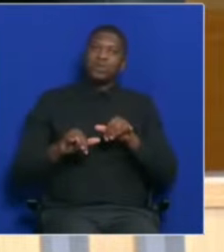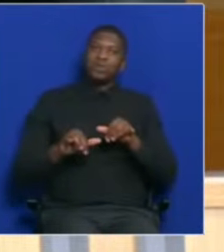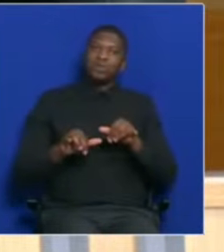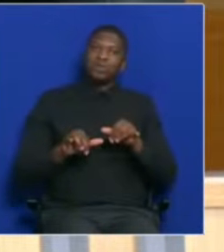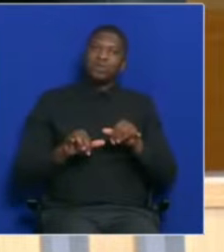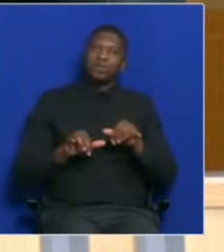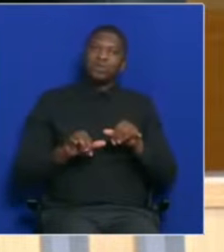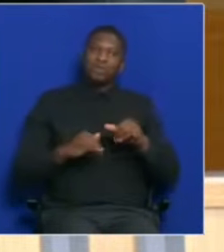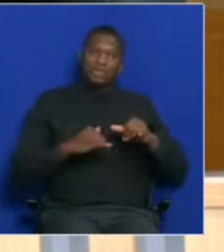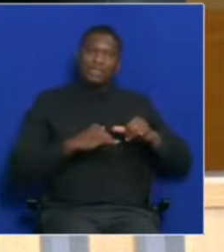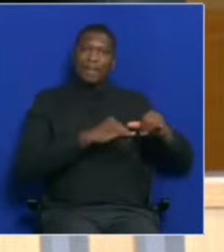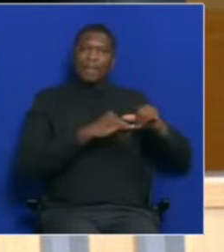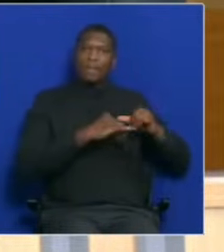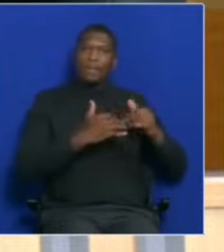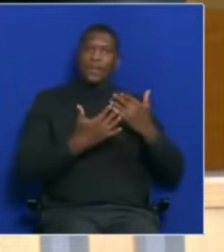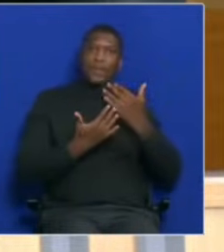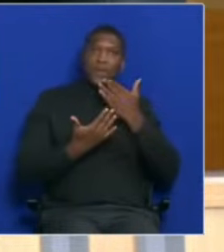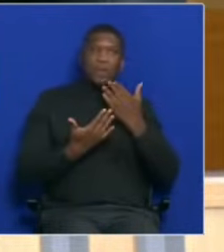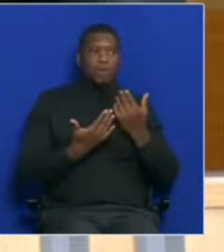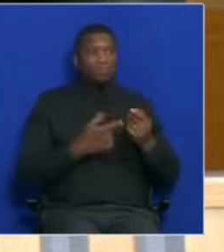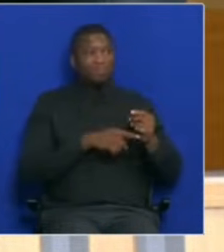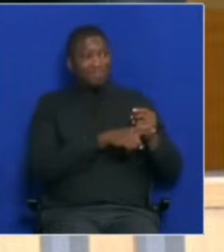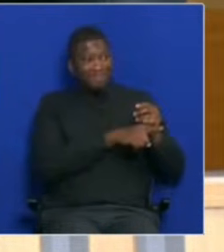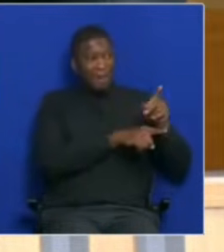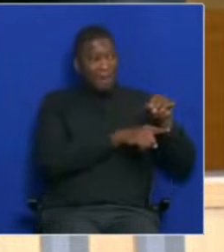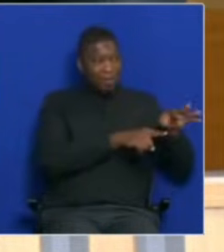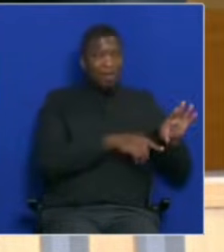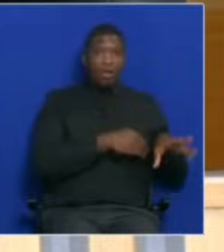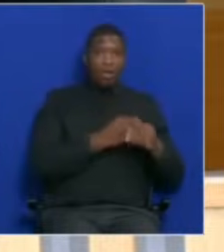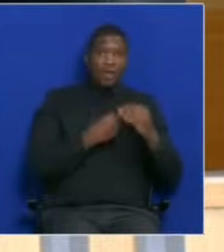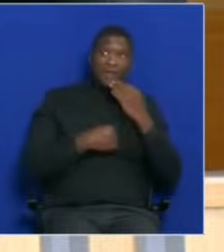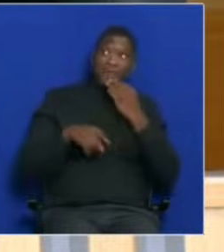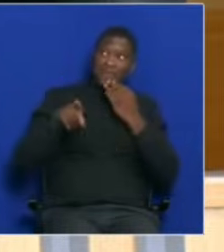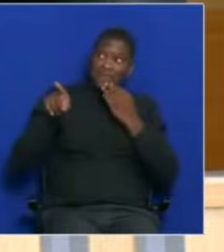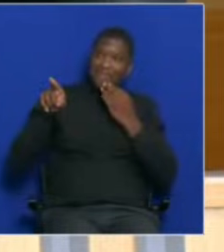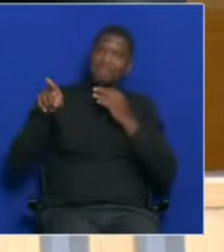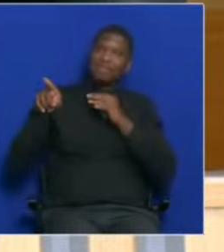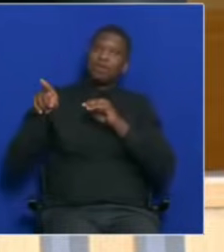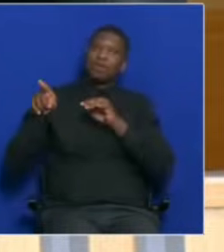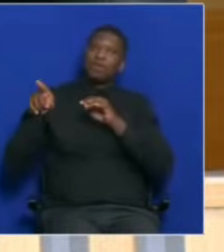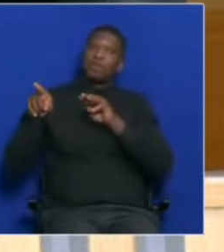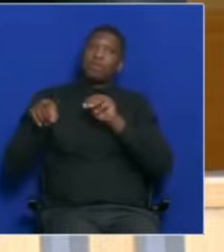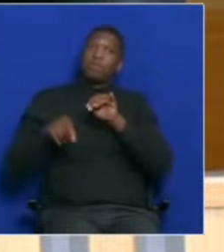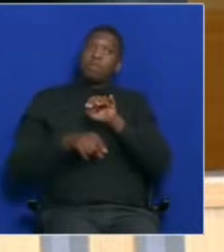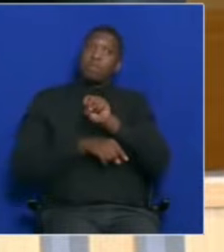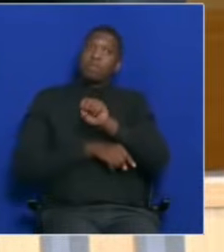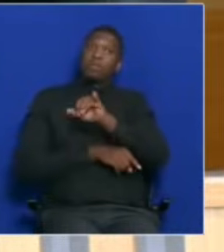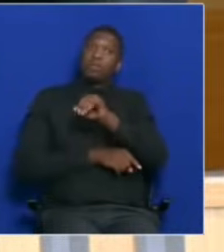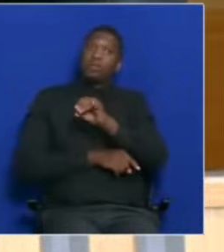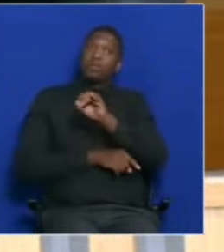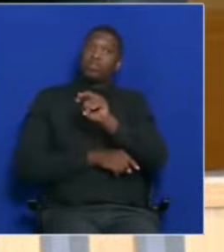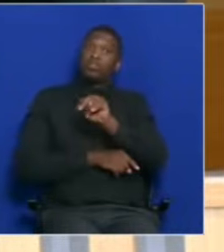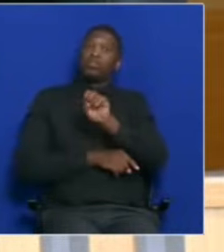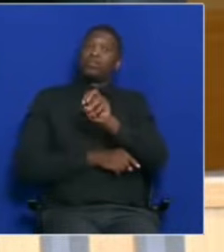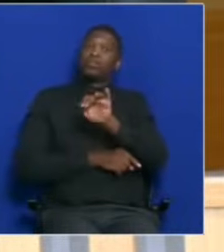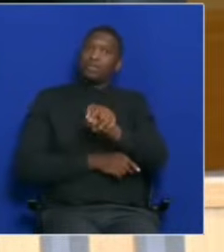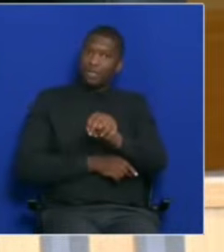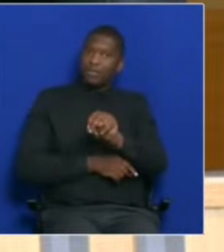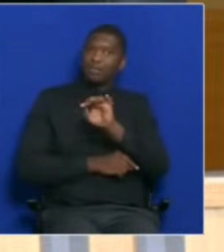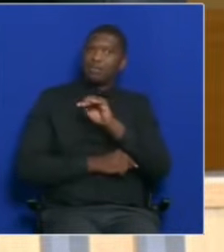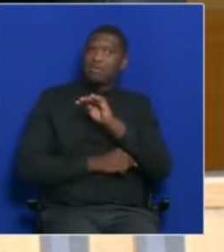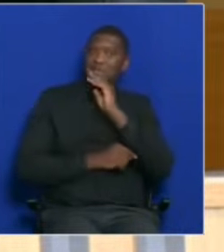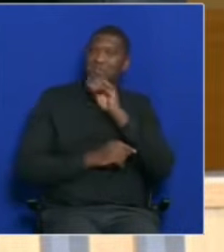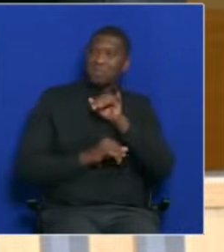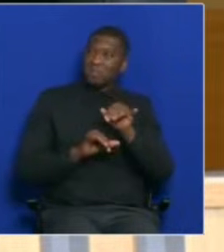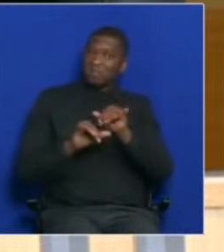fact, Ms. Johnson does on this. You're just as liable, or should be just as liable on this.